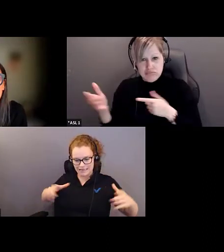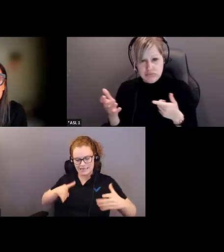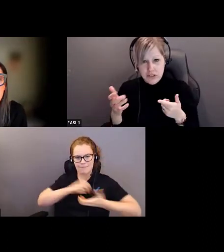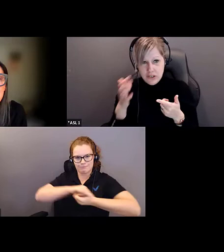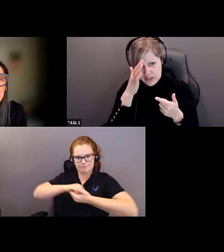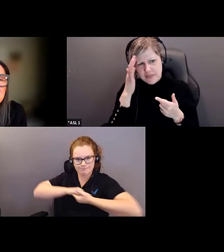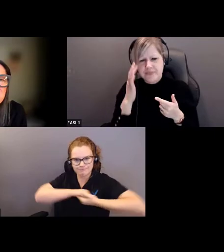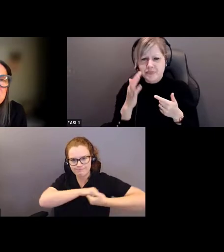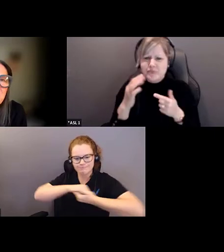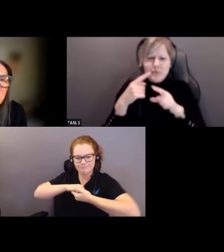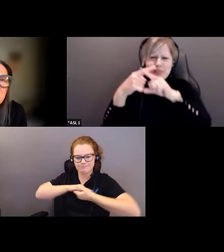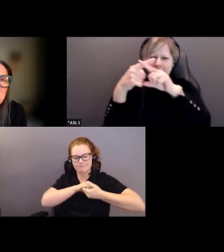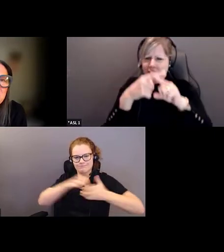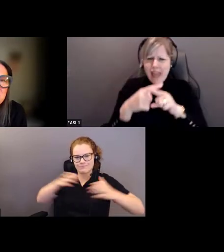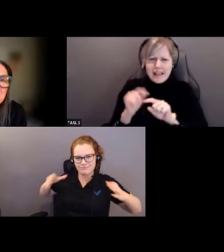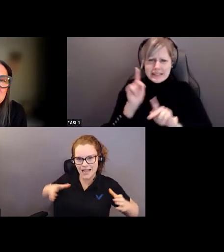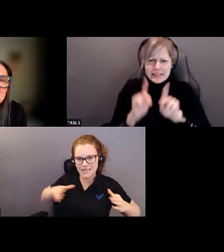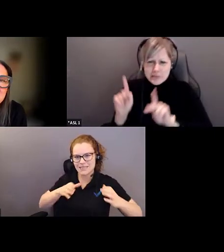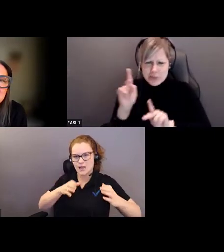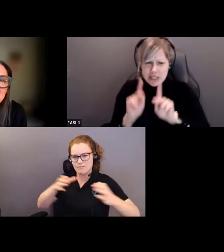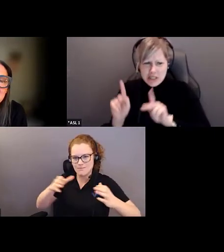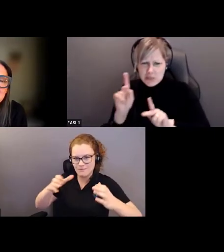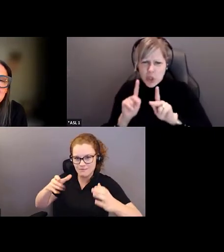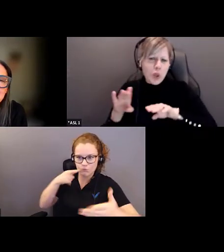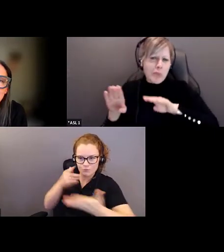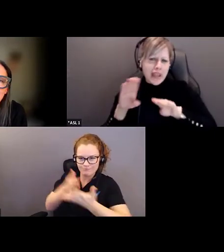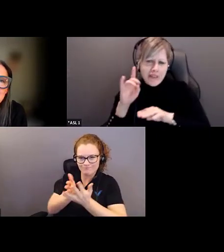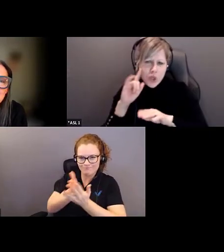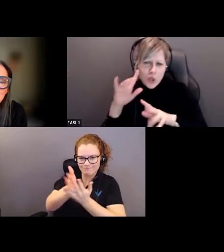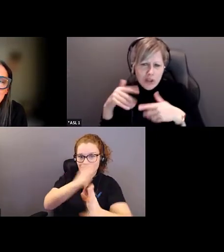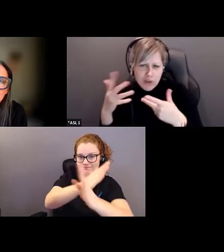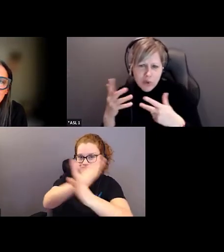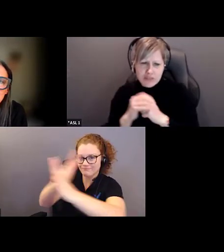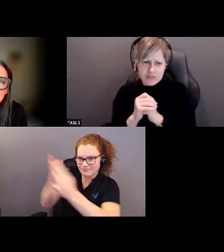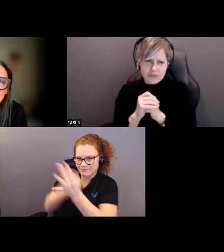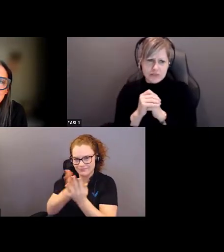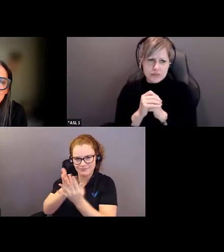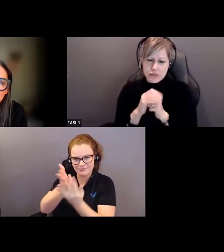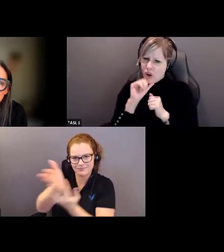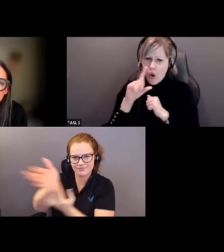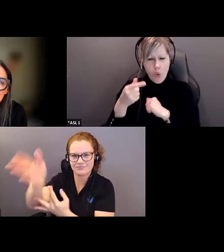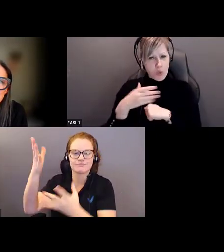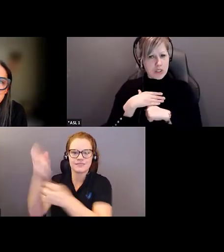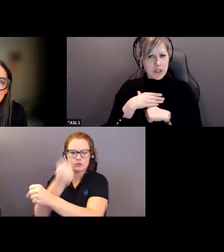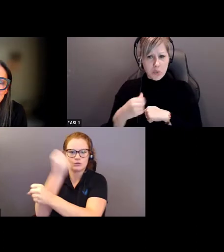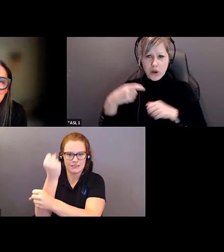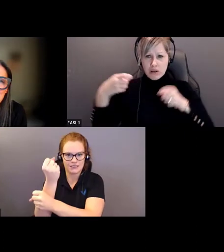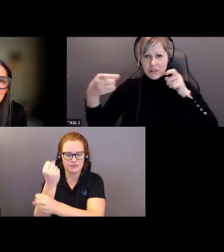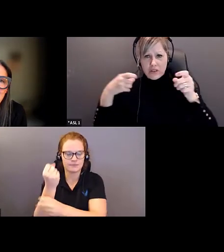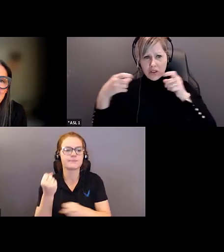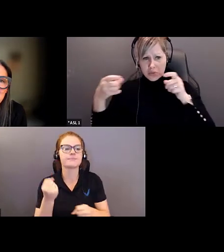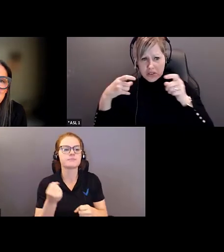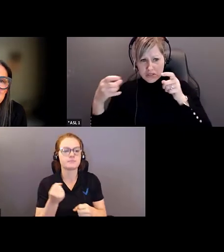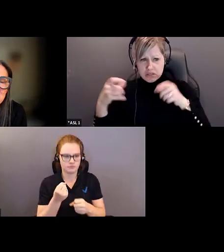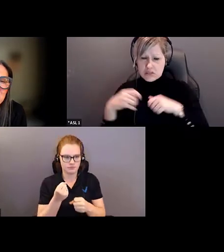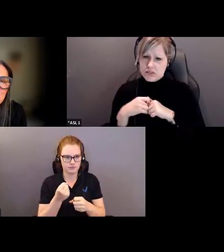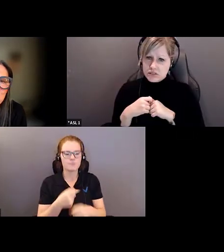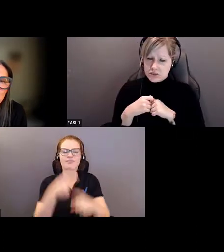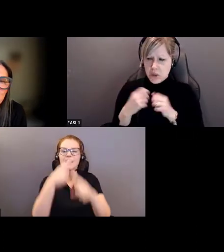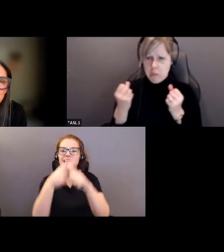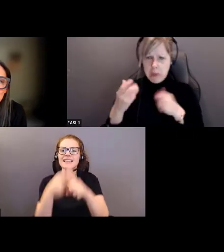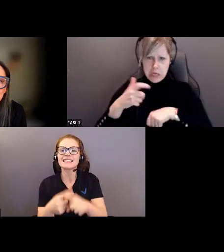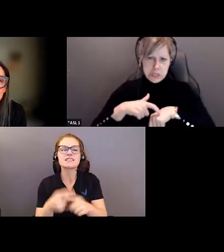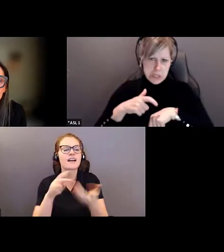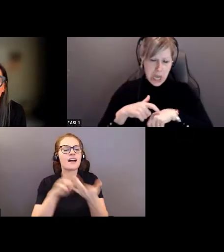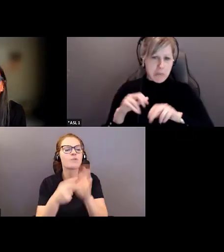X's? What are the behaviors that go with the X's? It's not just the white dominance. It's also all the times when our actions are aligned